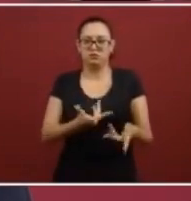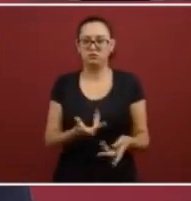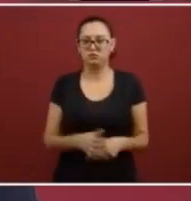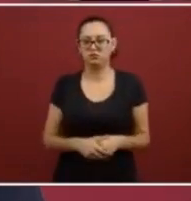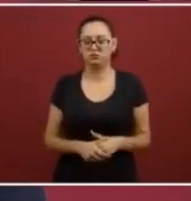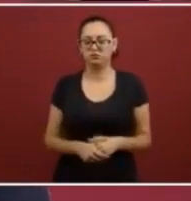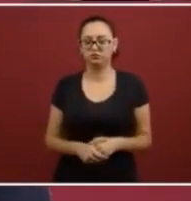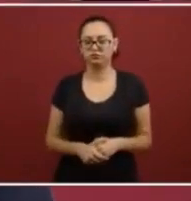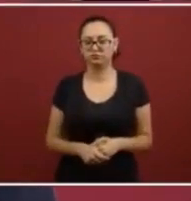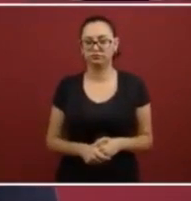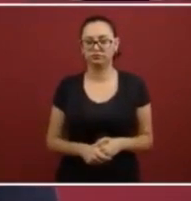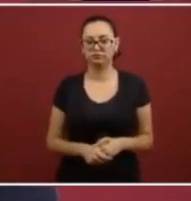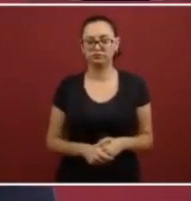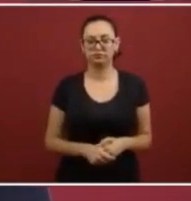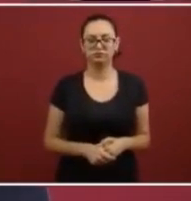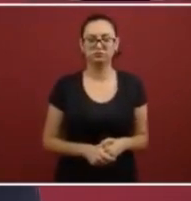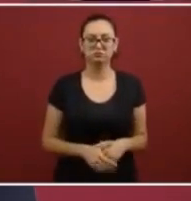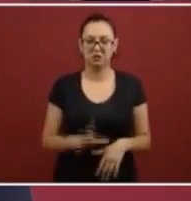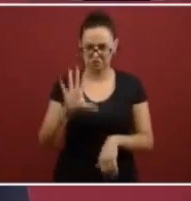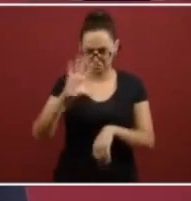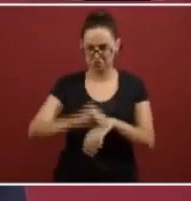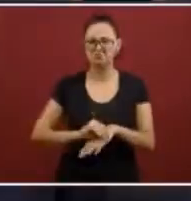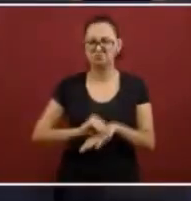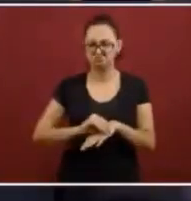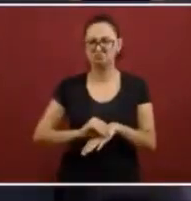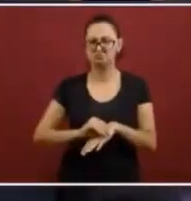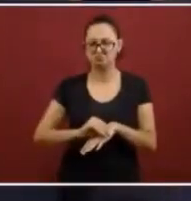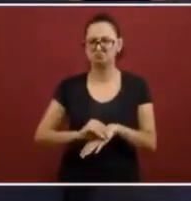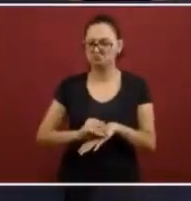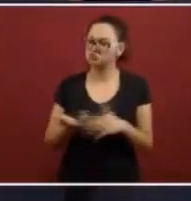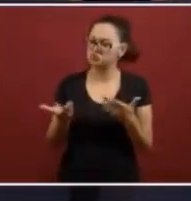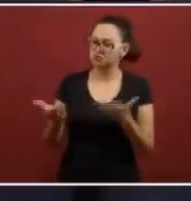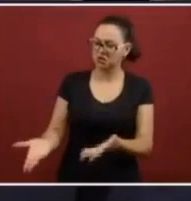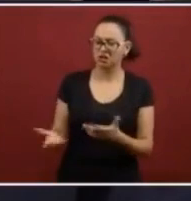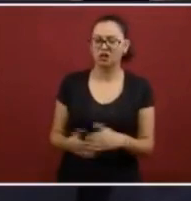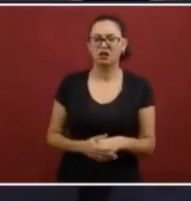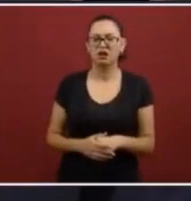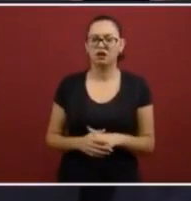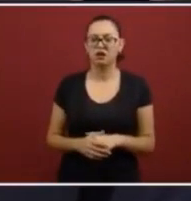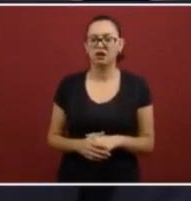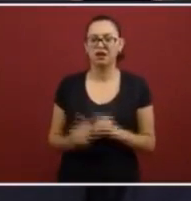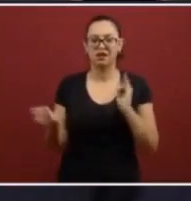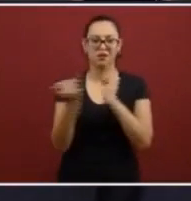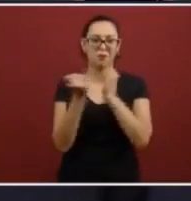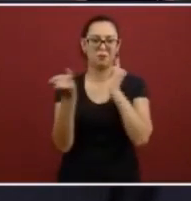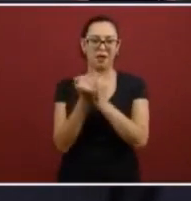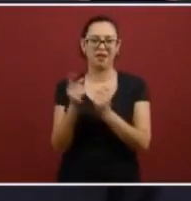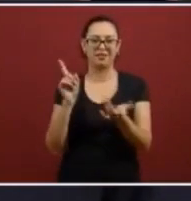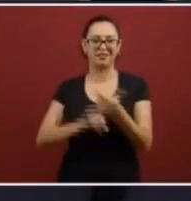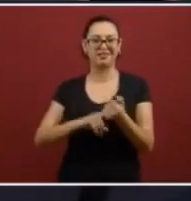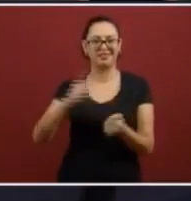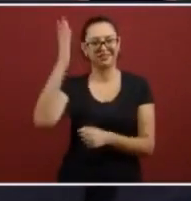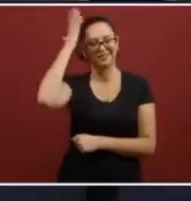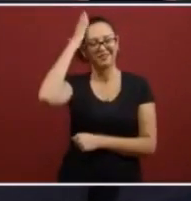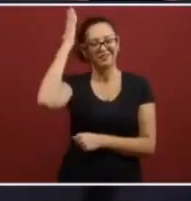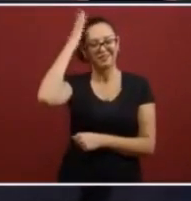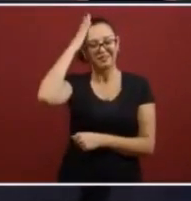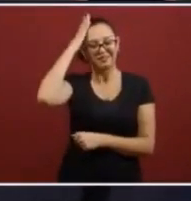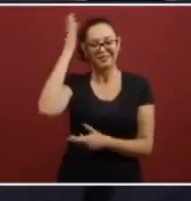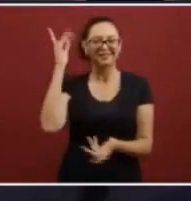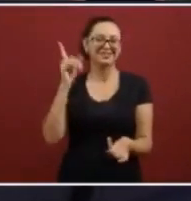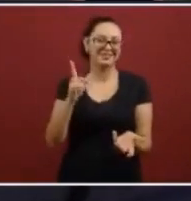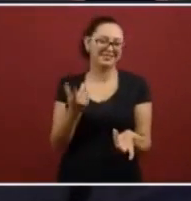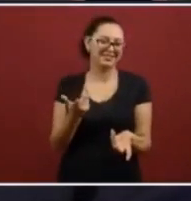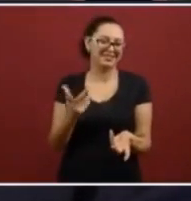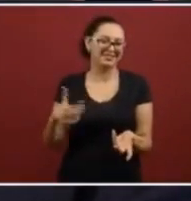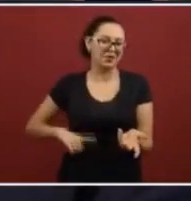allowed No it. solo lo permitió el gobierno, Not only did they sino permit que it, hasta los dirigentes even the directors formaban parte